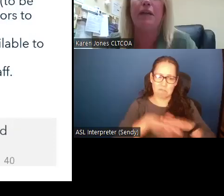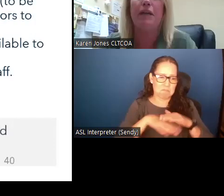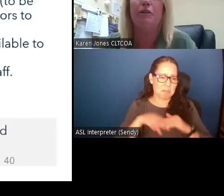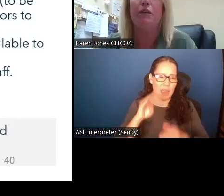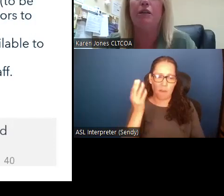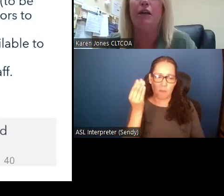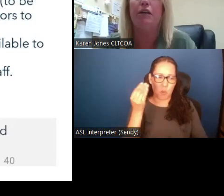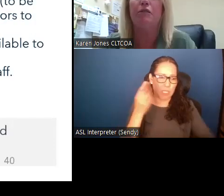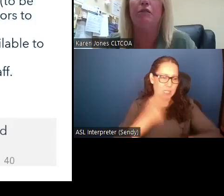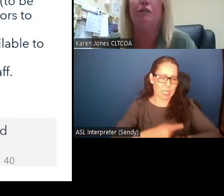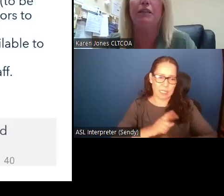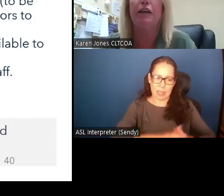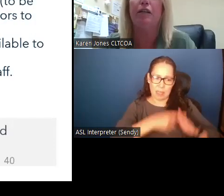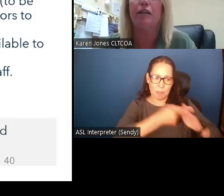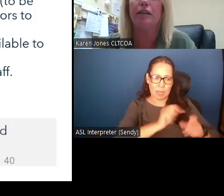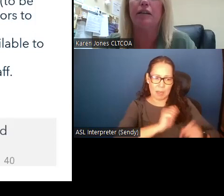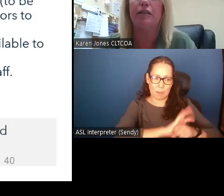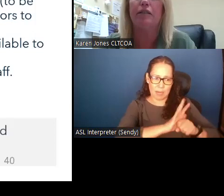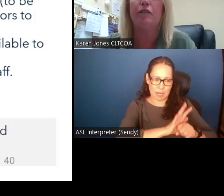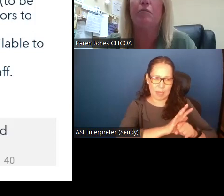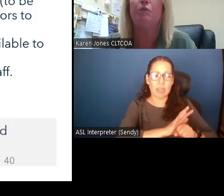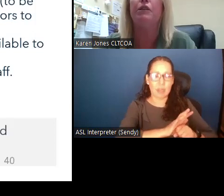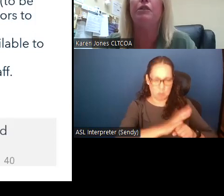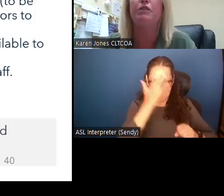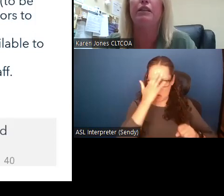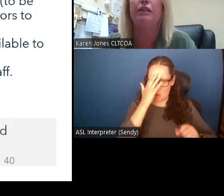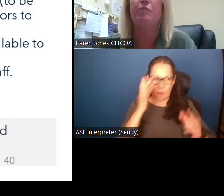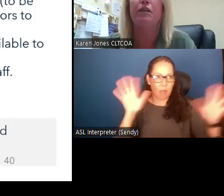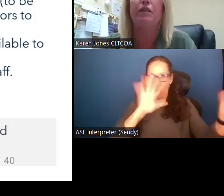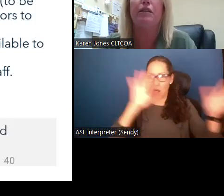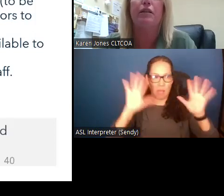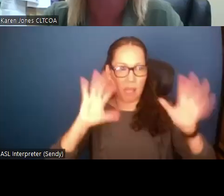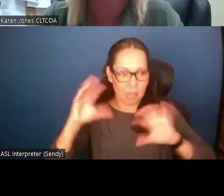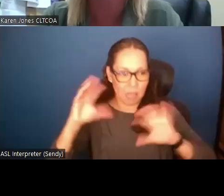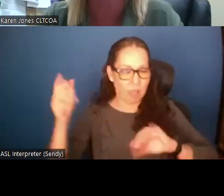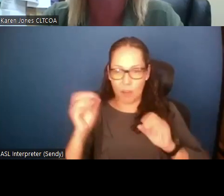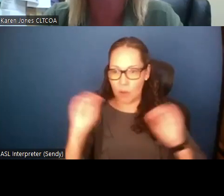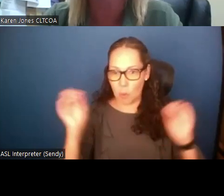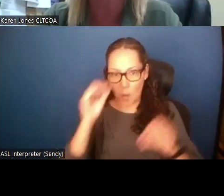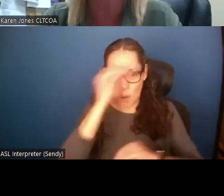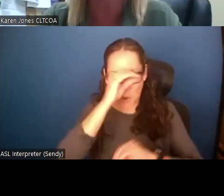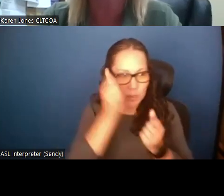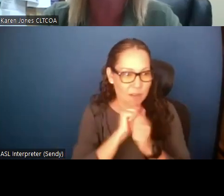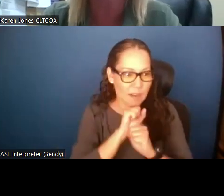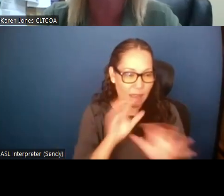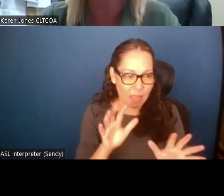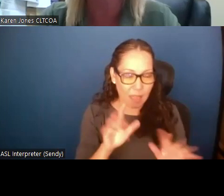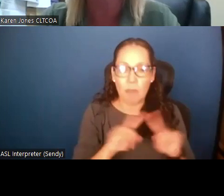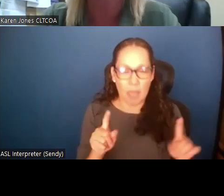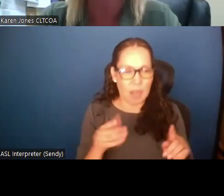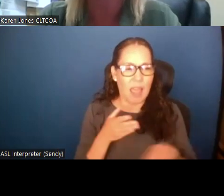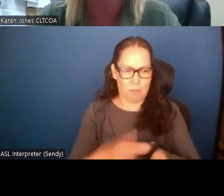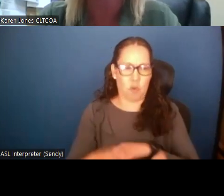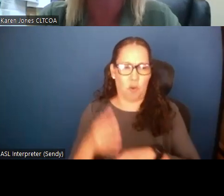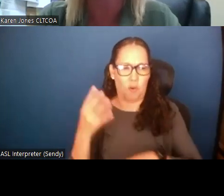of a pandemic, we know how incredibly chaotic it is and nobody really knows anything. But after 14 days, we should